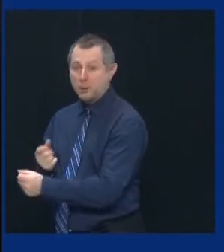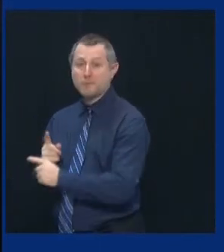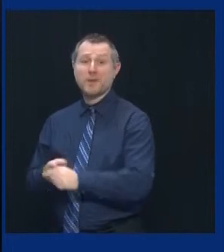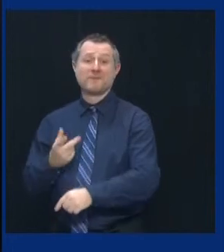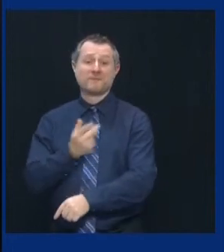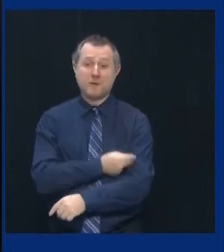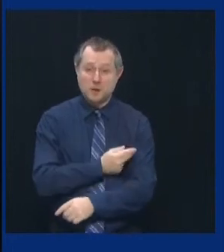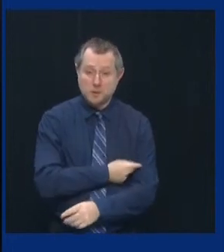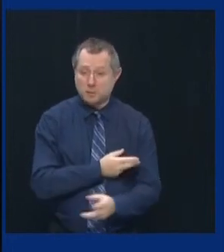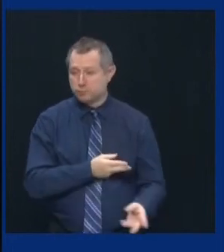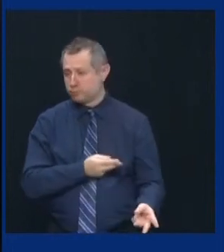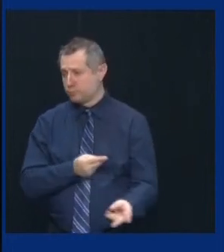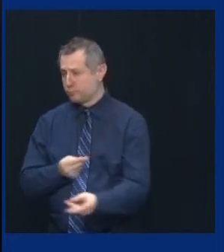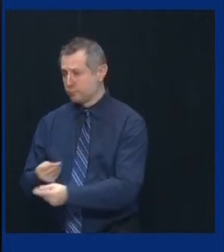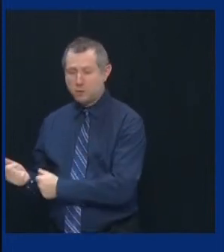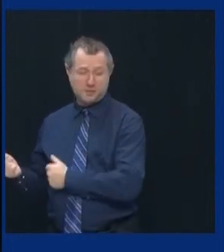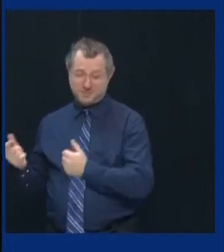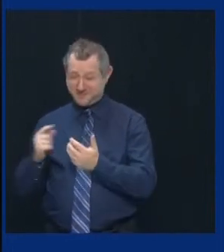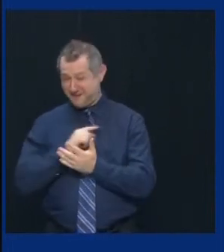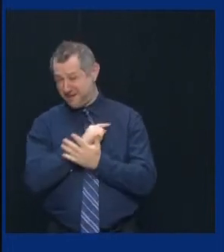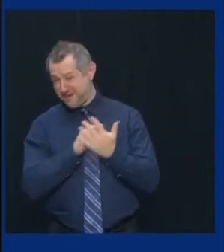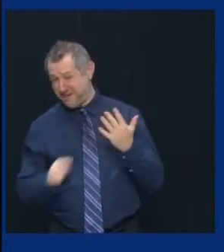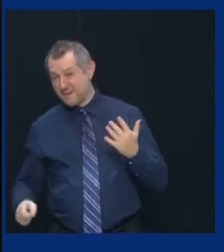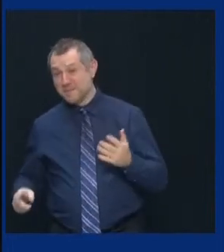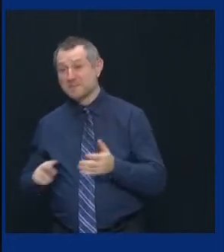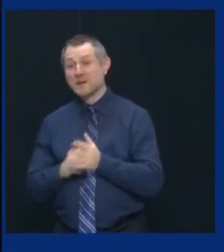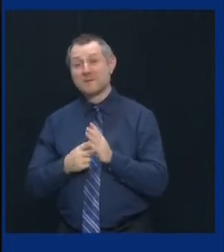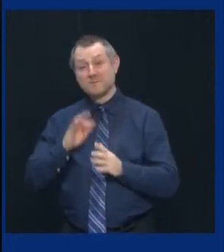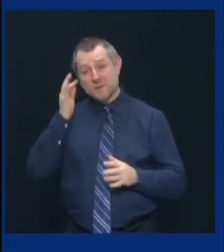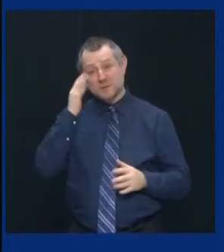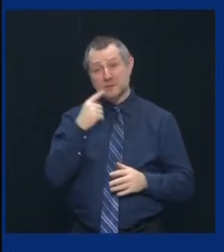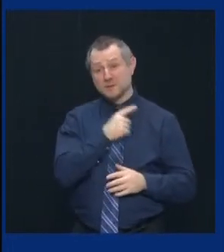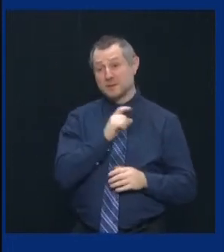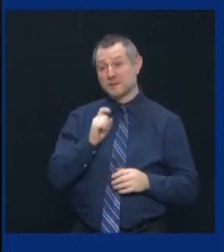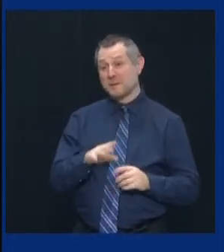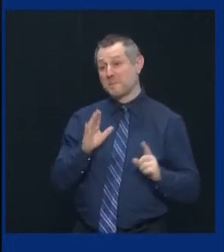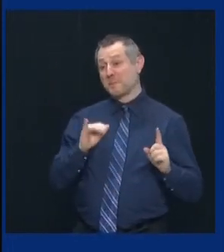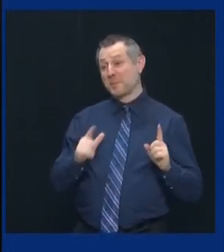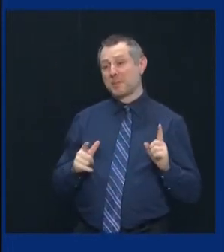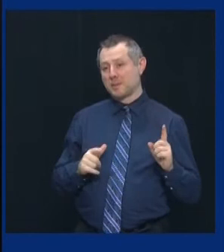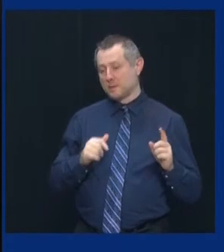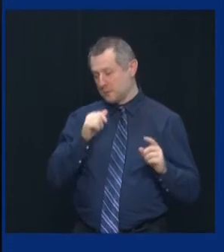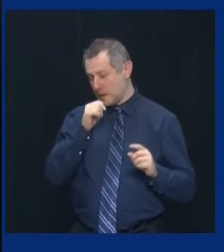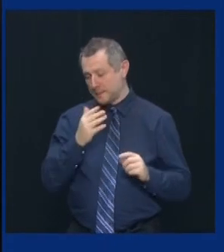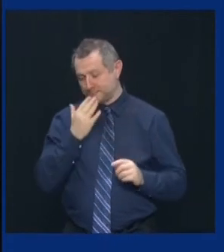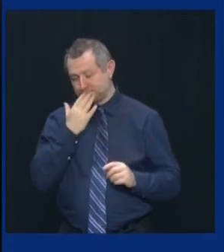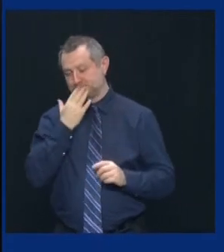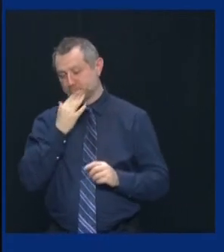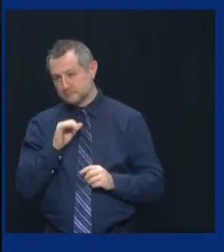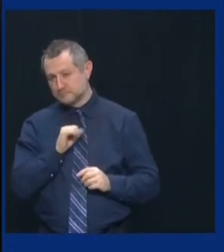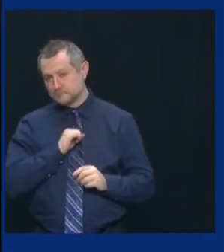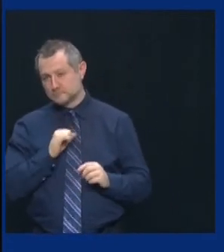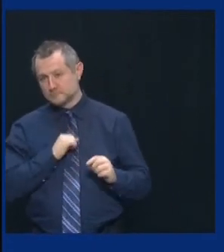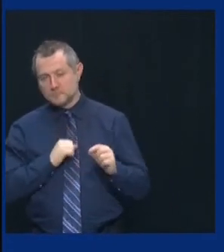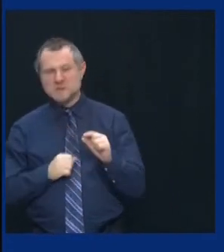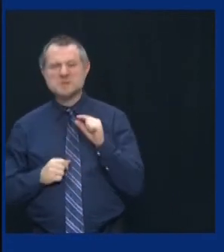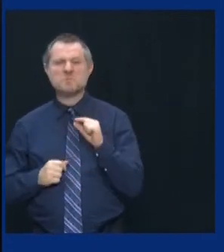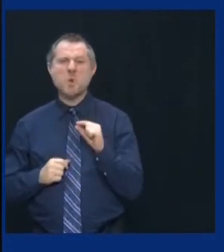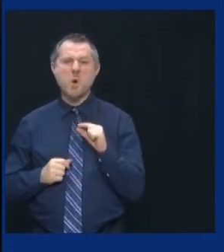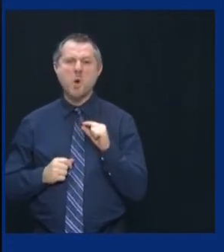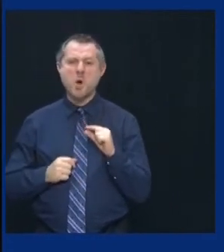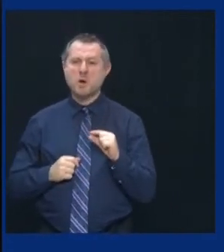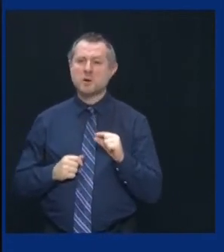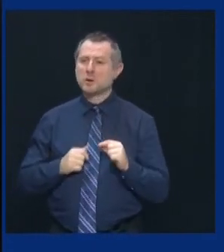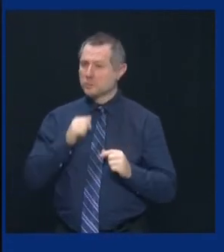process, this federal government's bill does virtually nothing for us. And